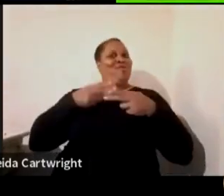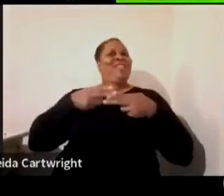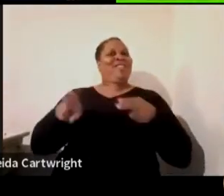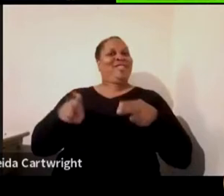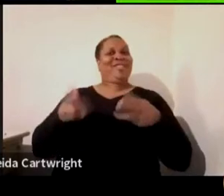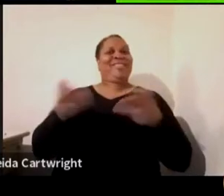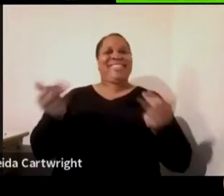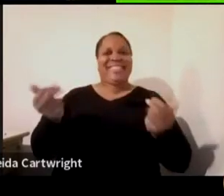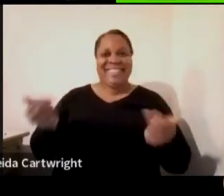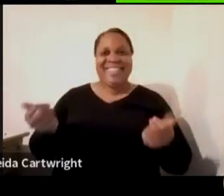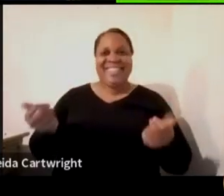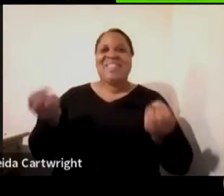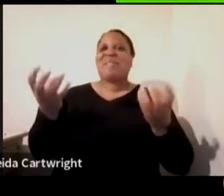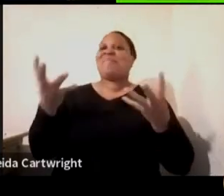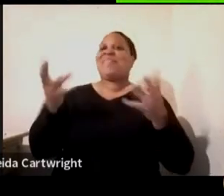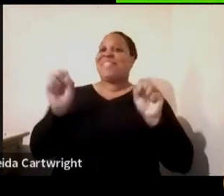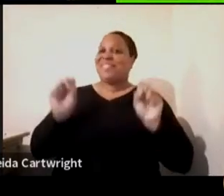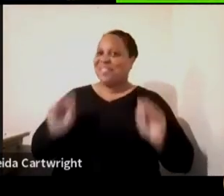as much as possible.